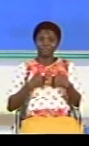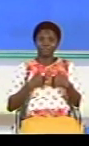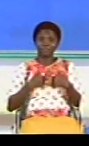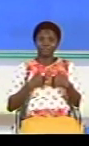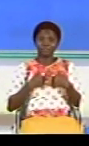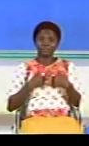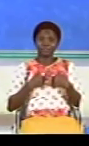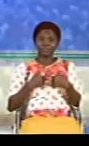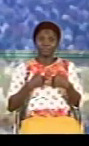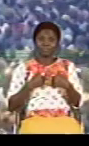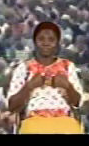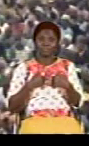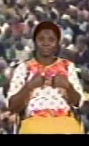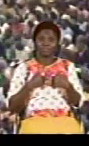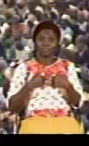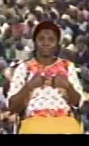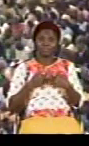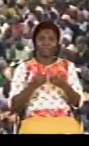scarcity of silver.